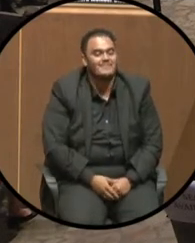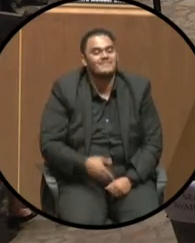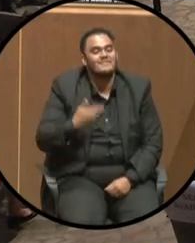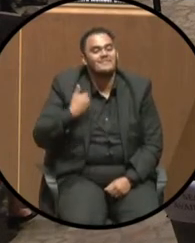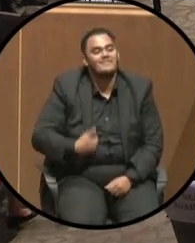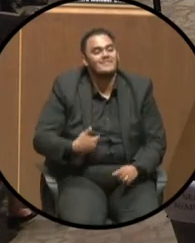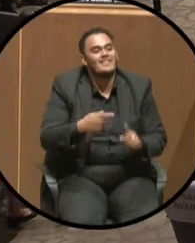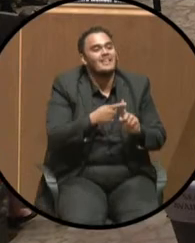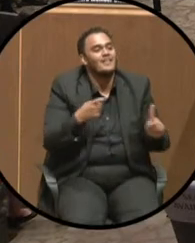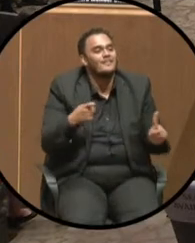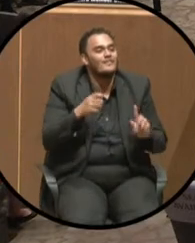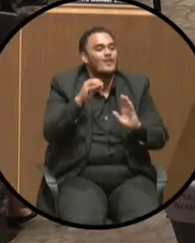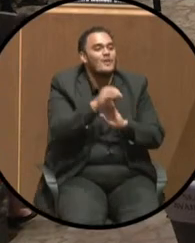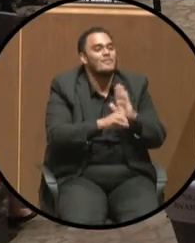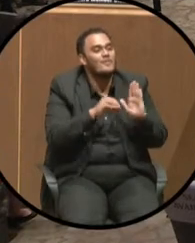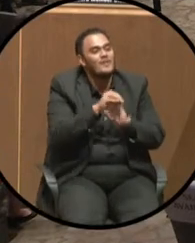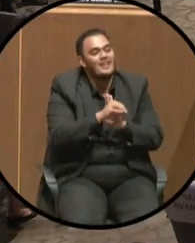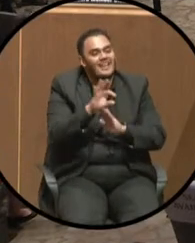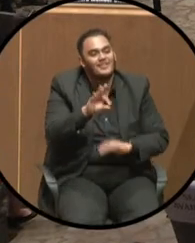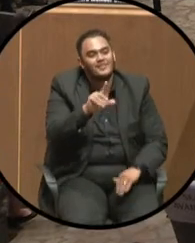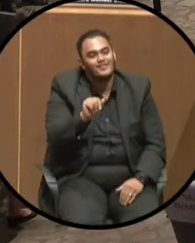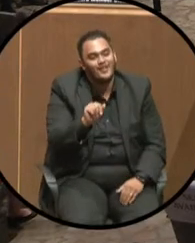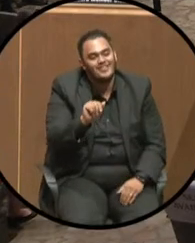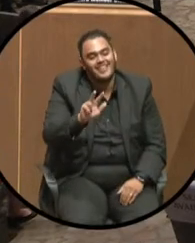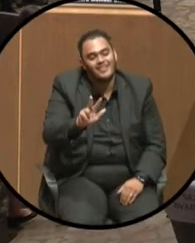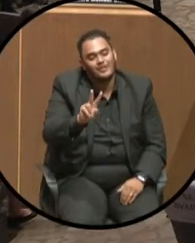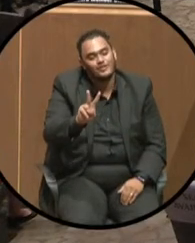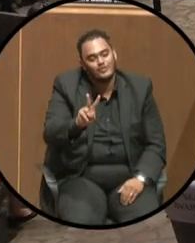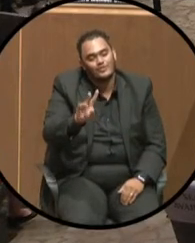I am from Orlando, Florida,